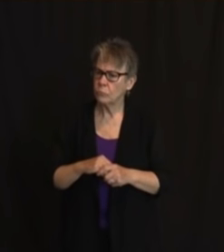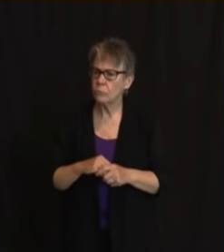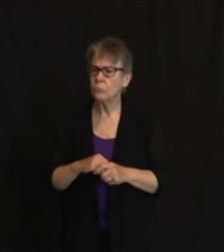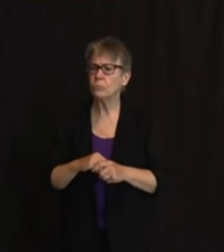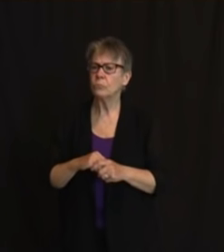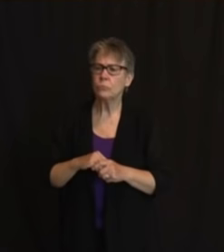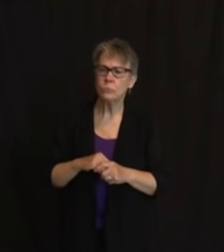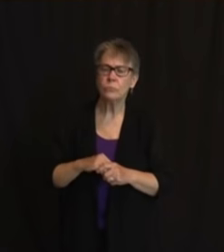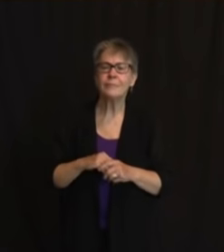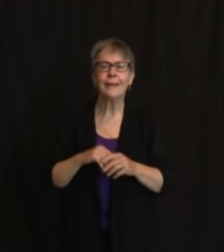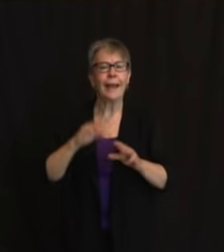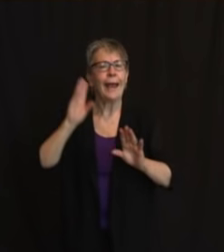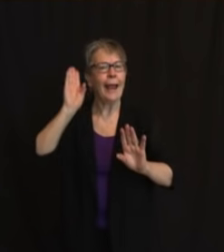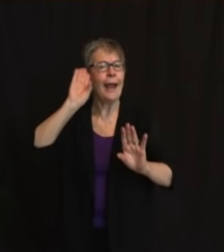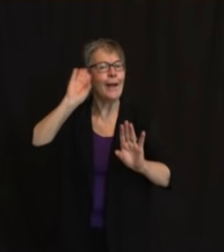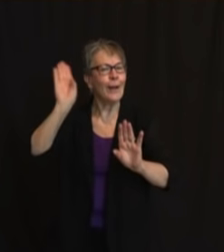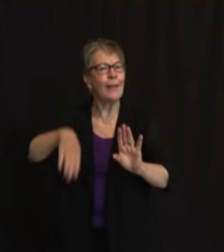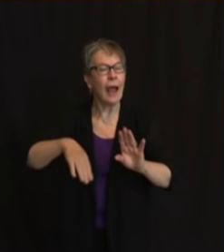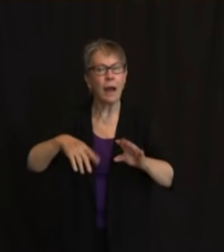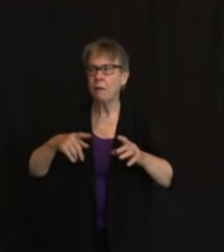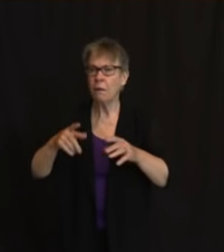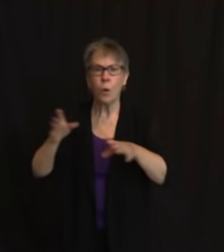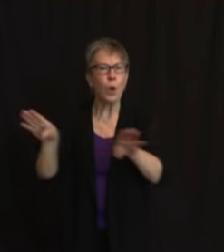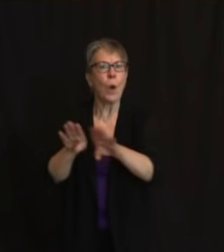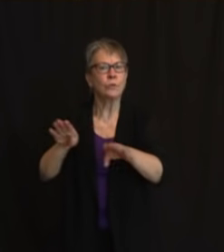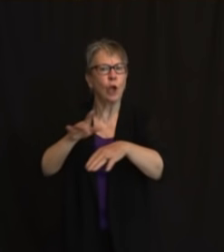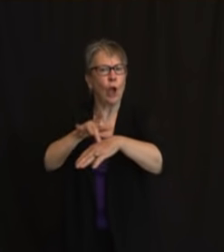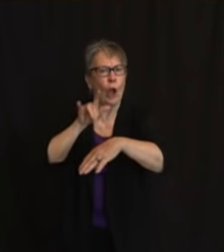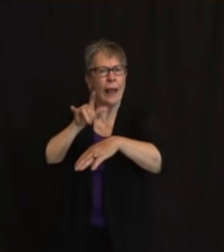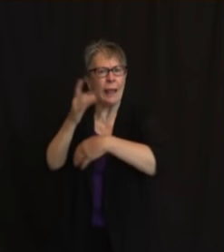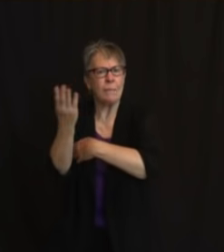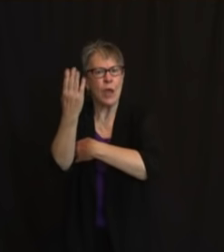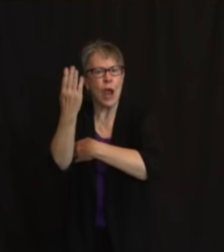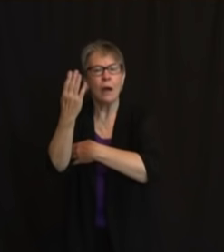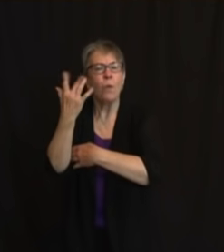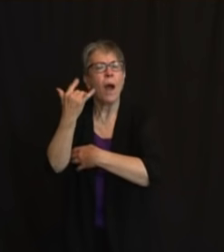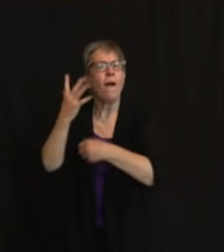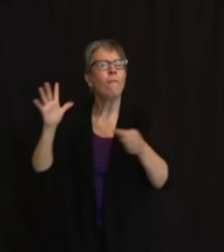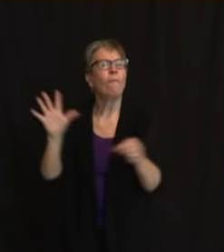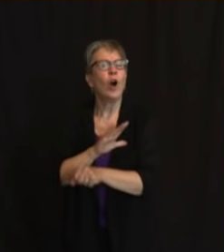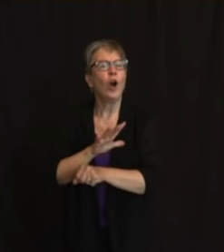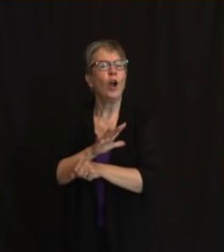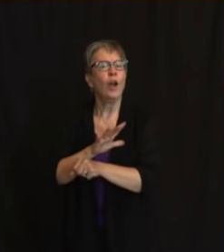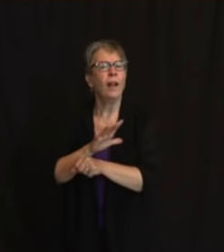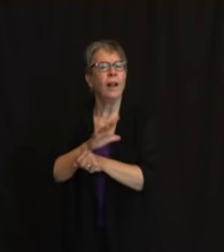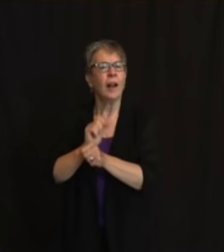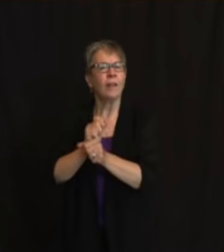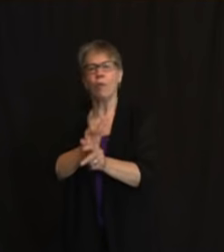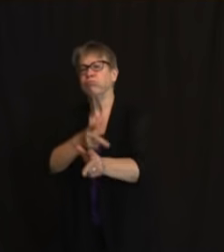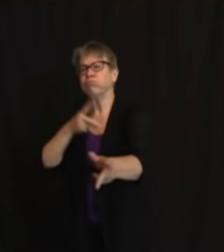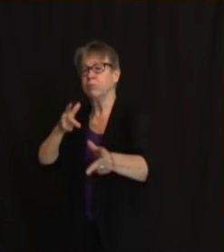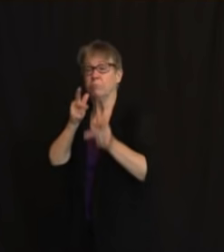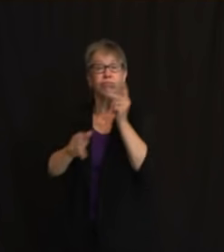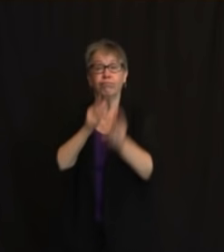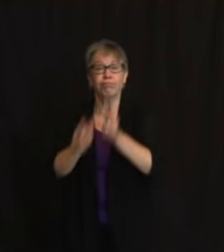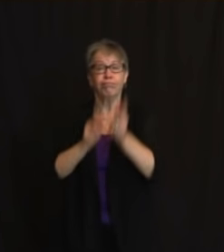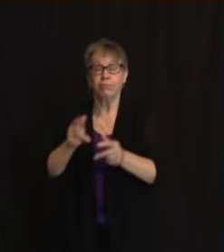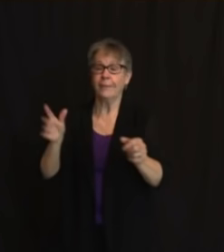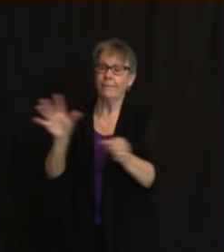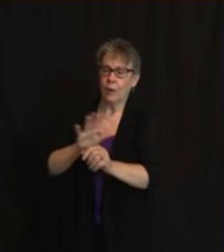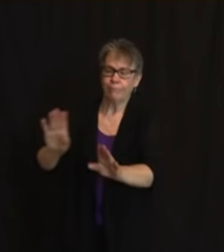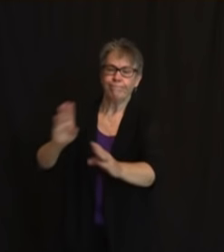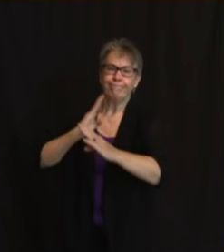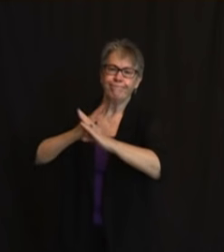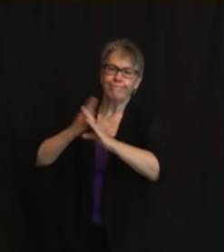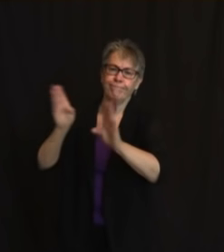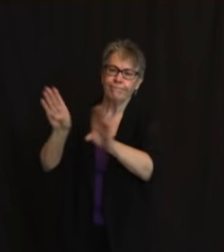parked outside where they shouldn't once the parking lot was full, but really overwhelming compliance. The shore towns saw an influx of